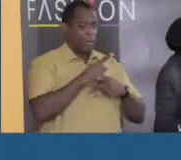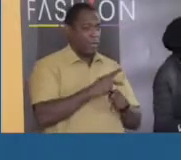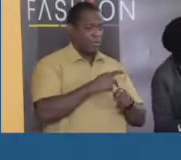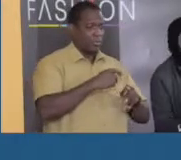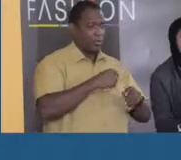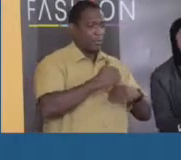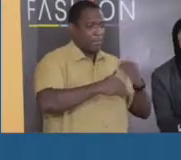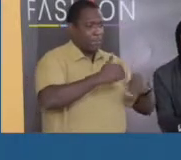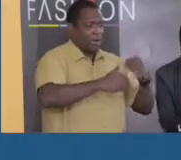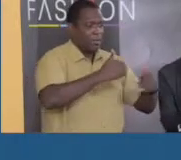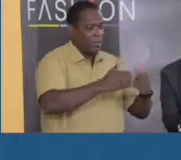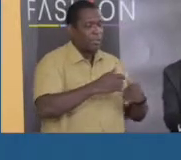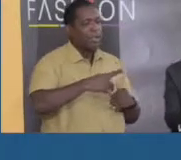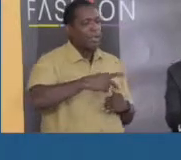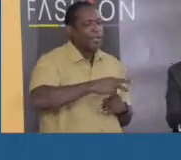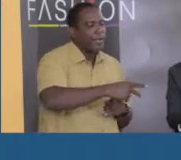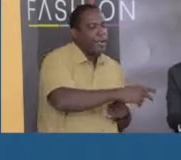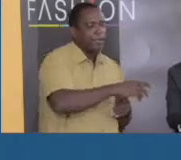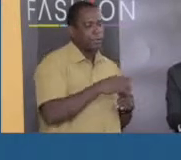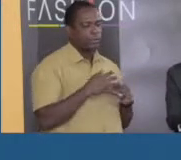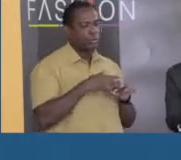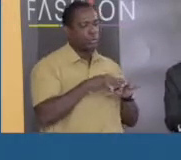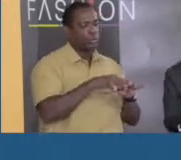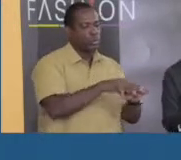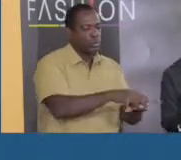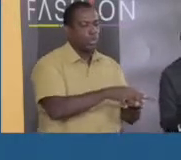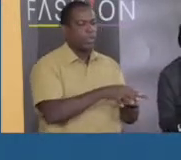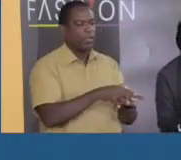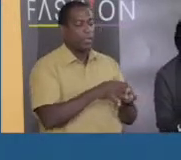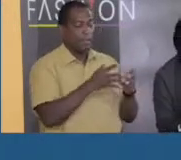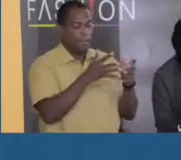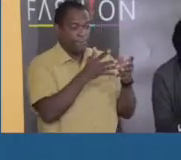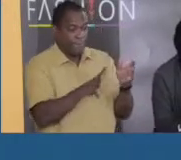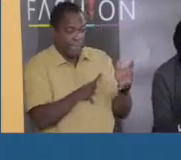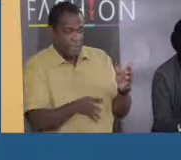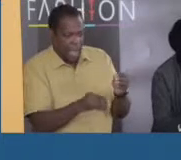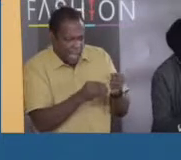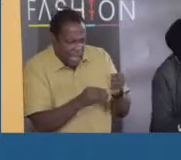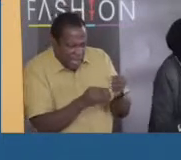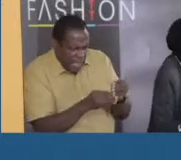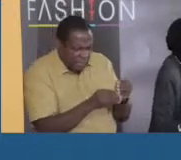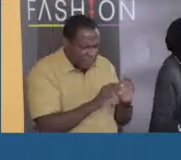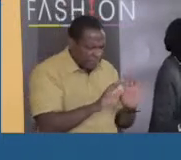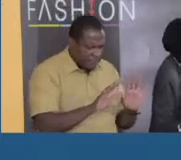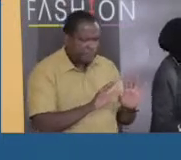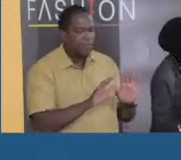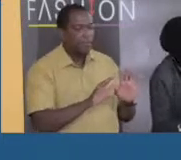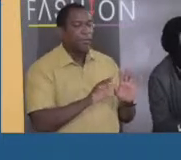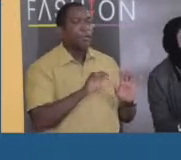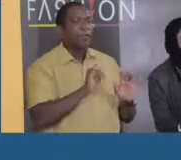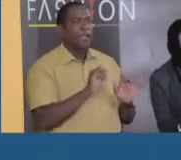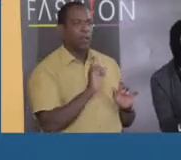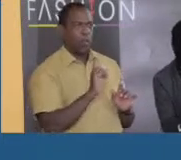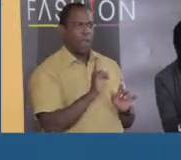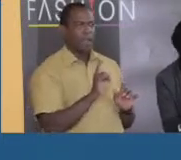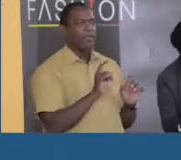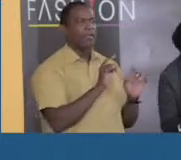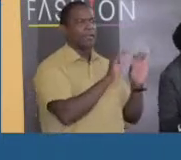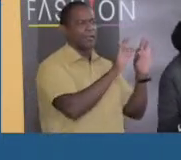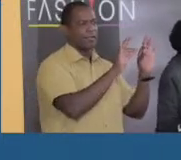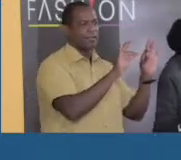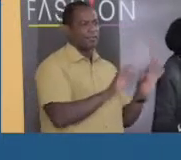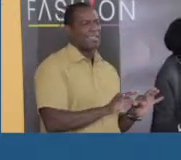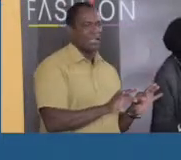is cutting, the sewing, and the finishing. That actually takes place in the facility. Then you have the